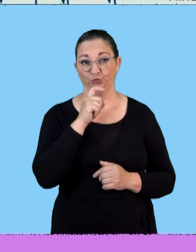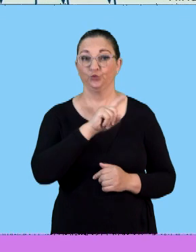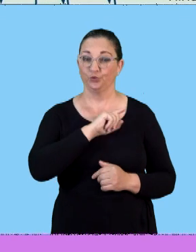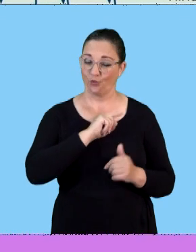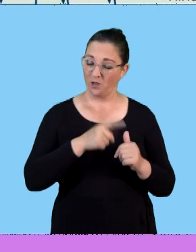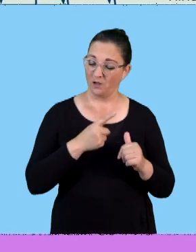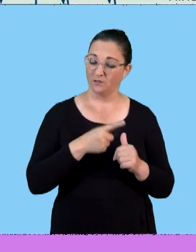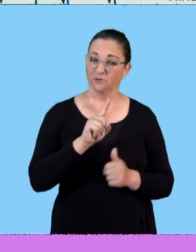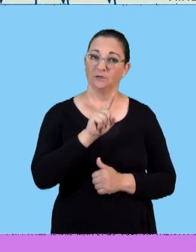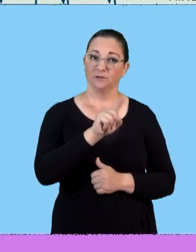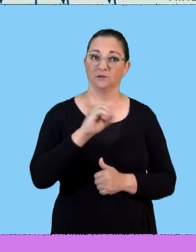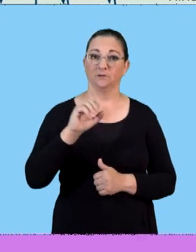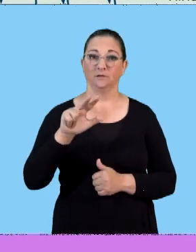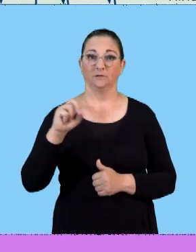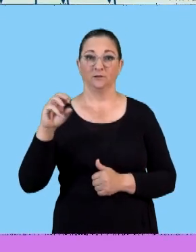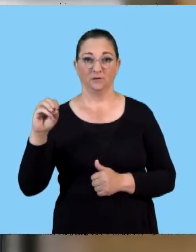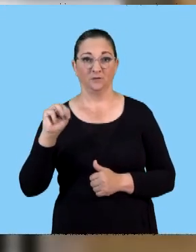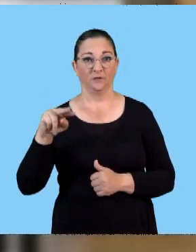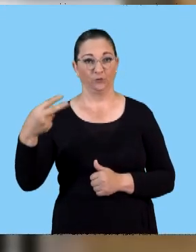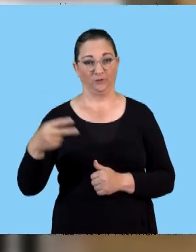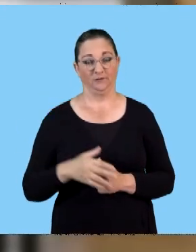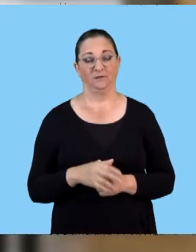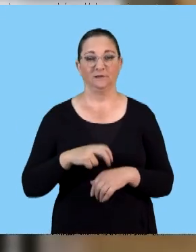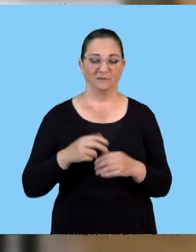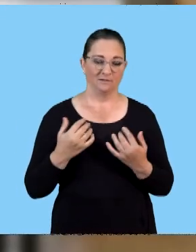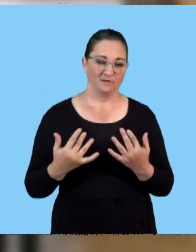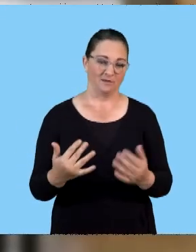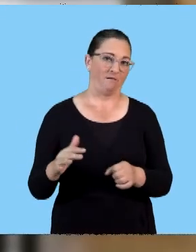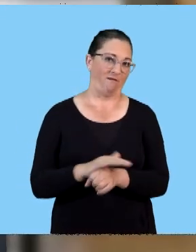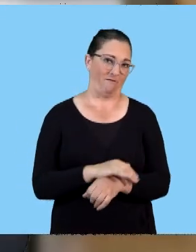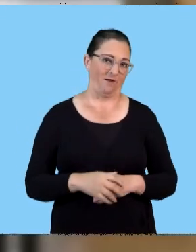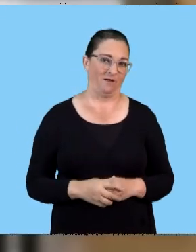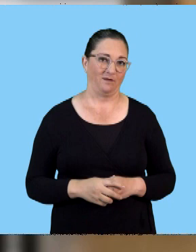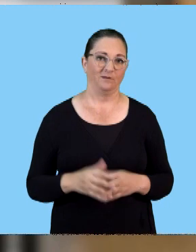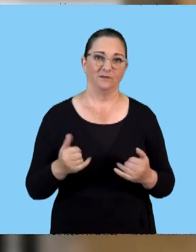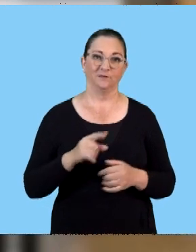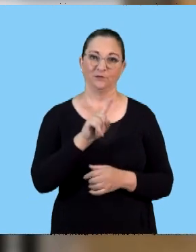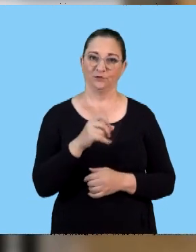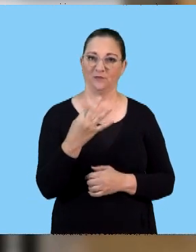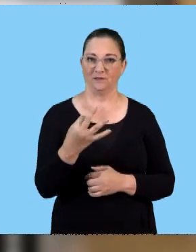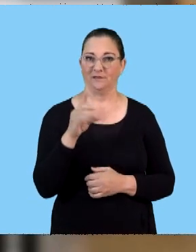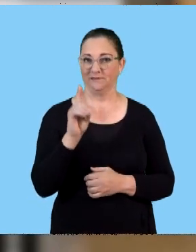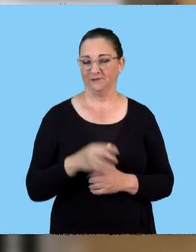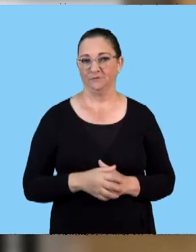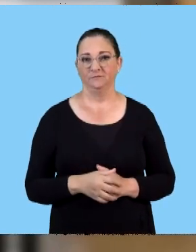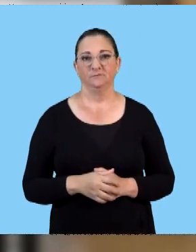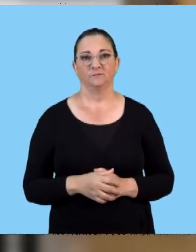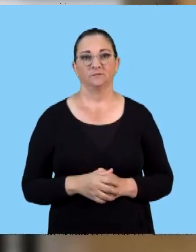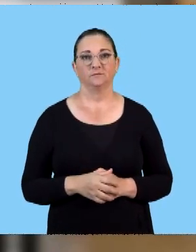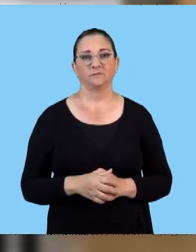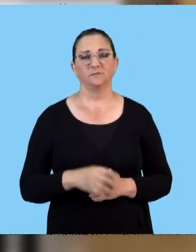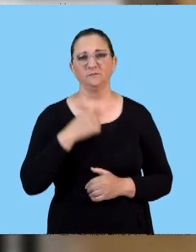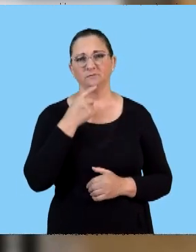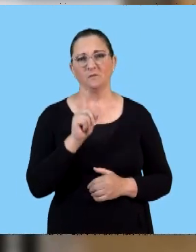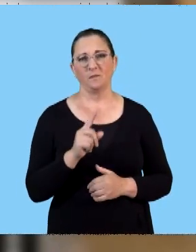of 10,800 square meters that needs to be covered with grass. I'm now moving on to question number 3D.